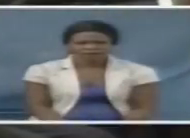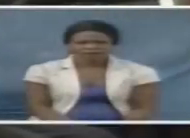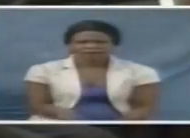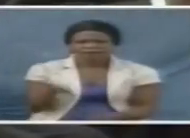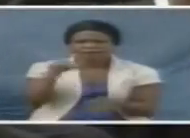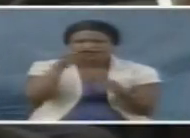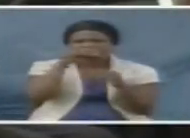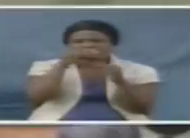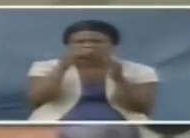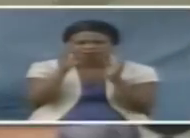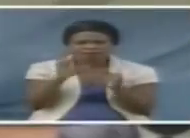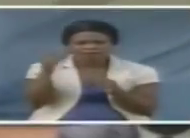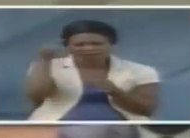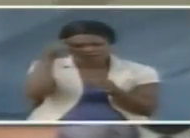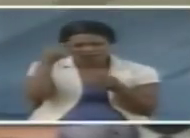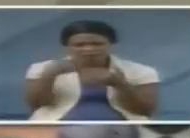management policy.